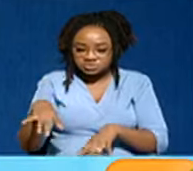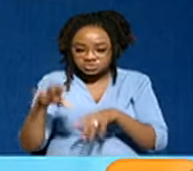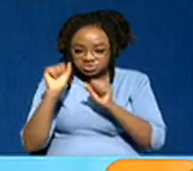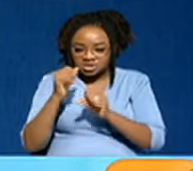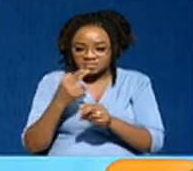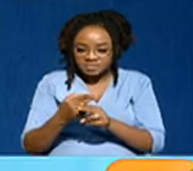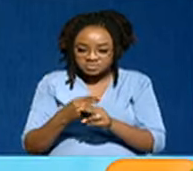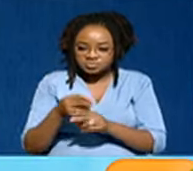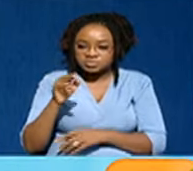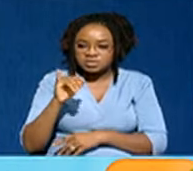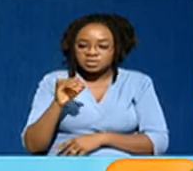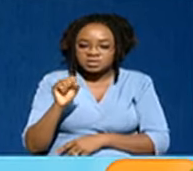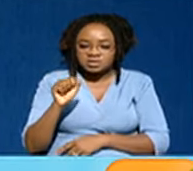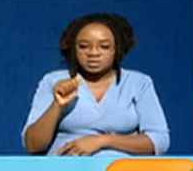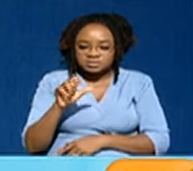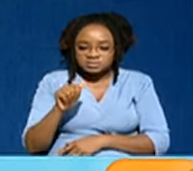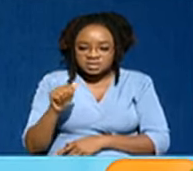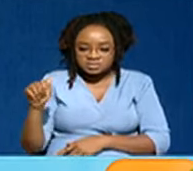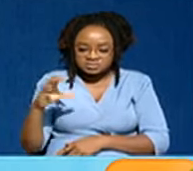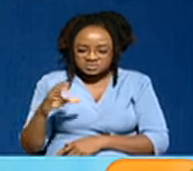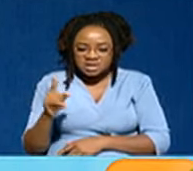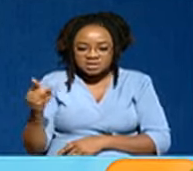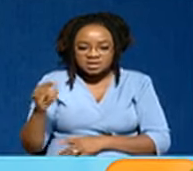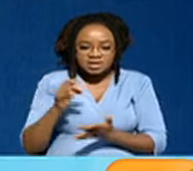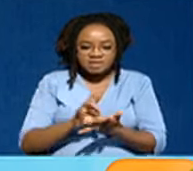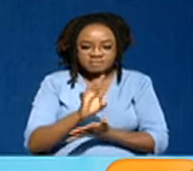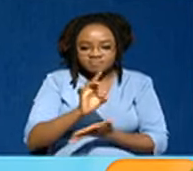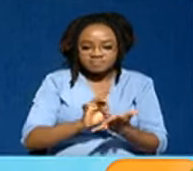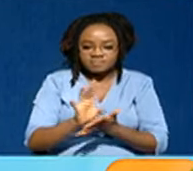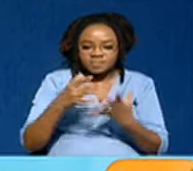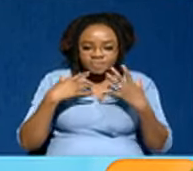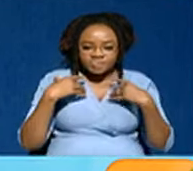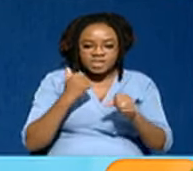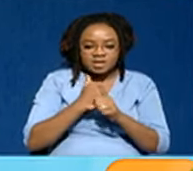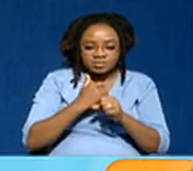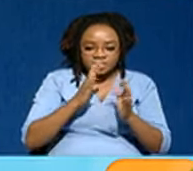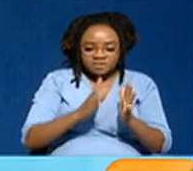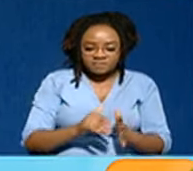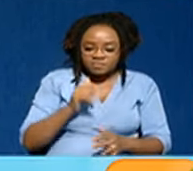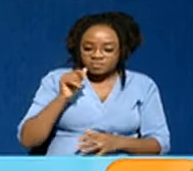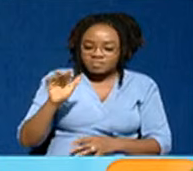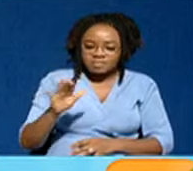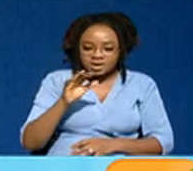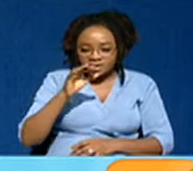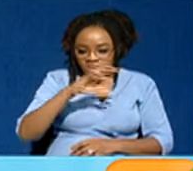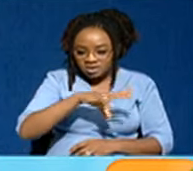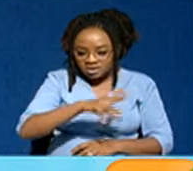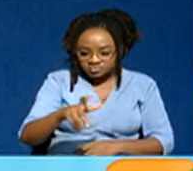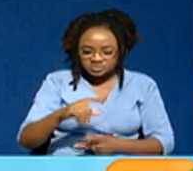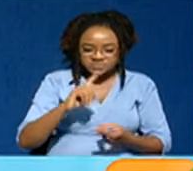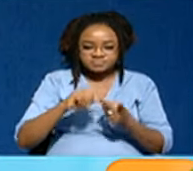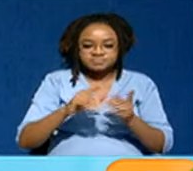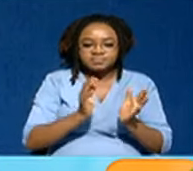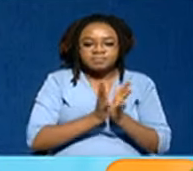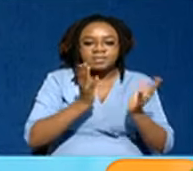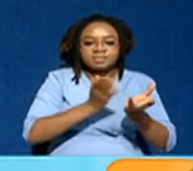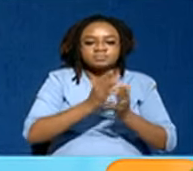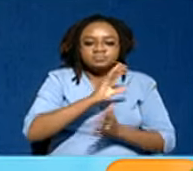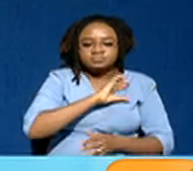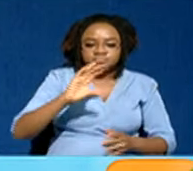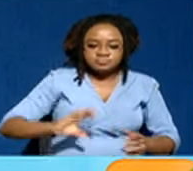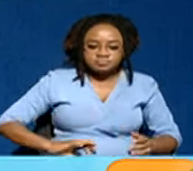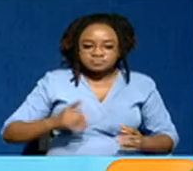Waigoro, fired health workers from her county. The Public Service Commission directed that